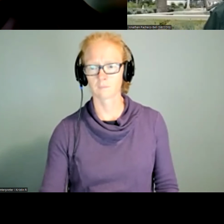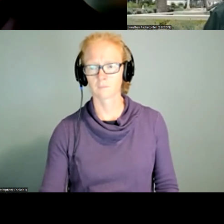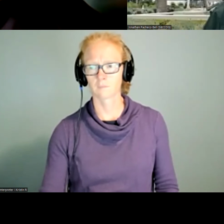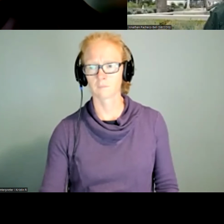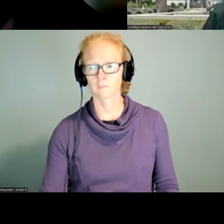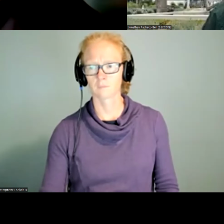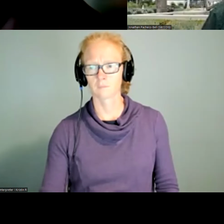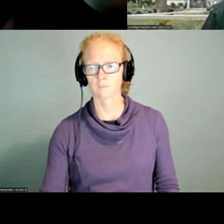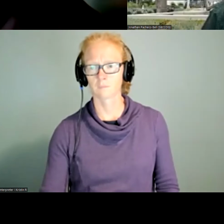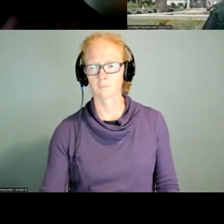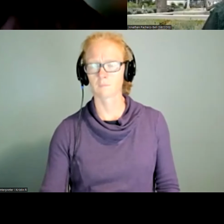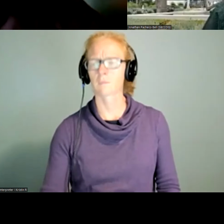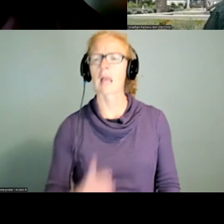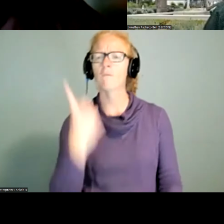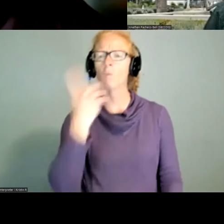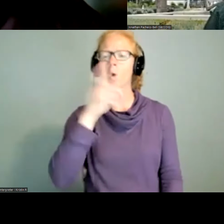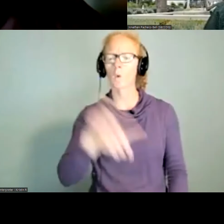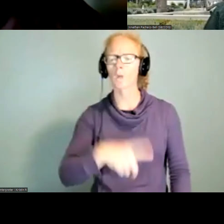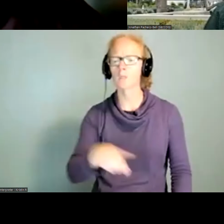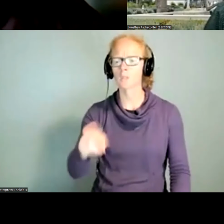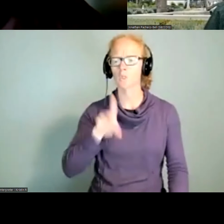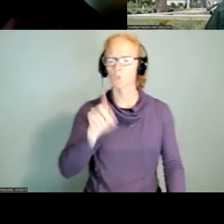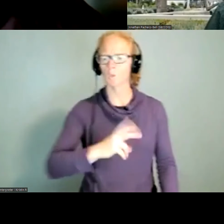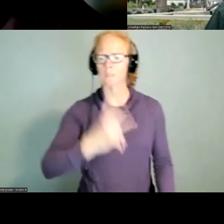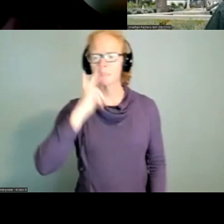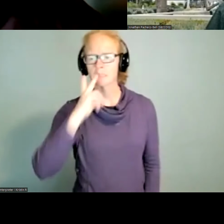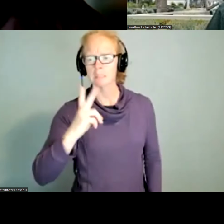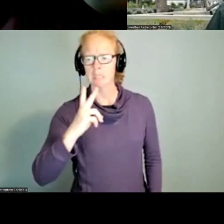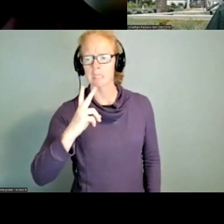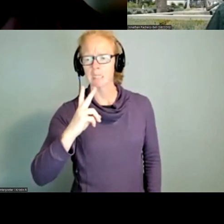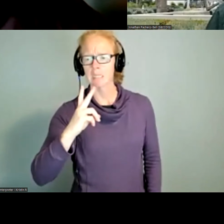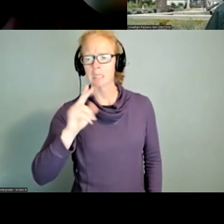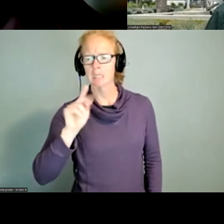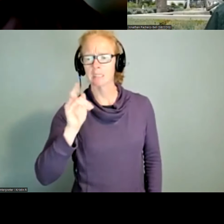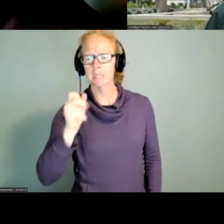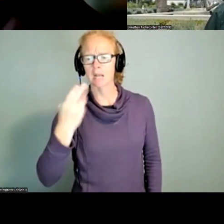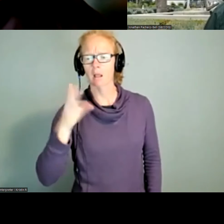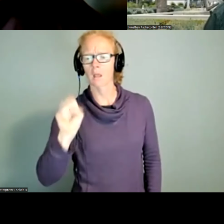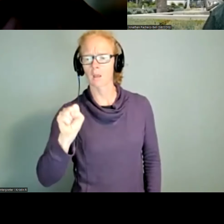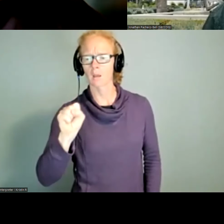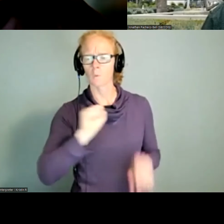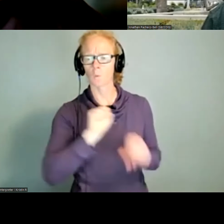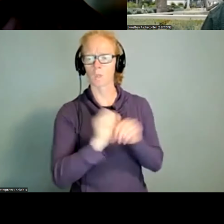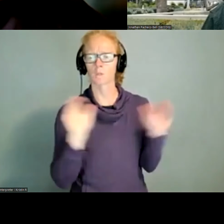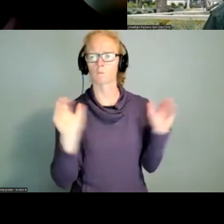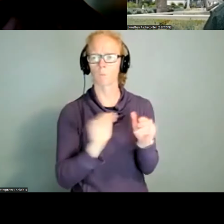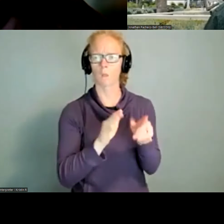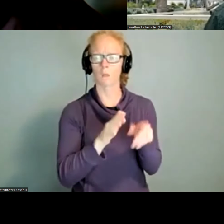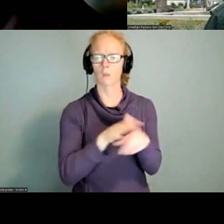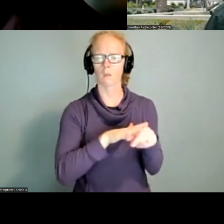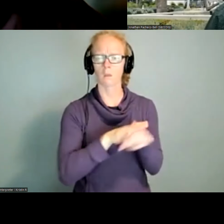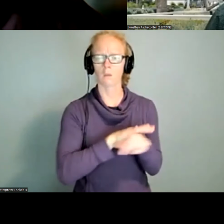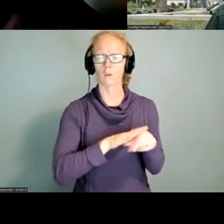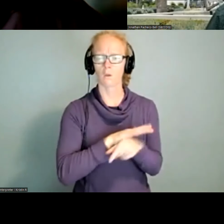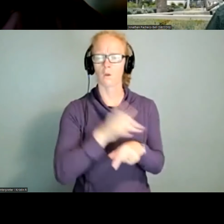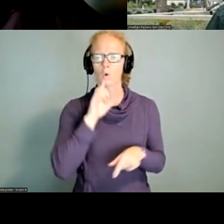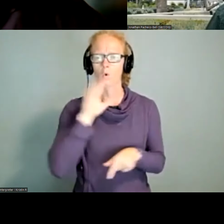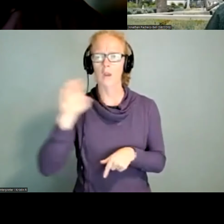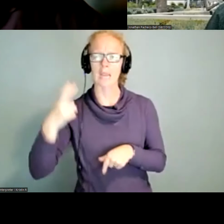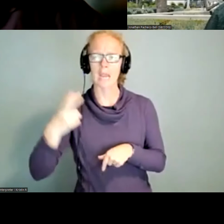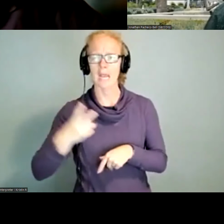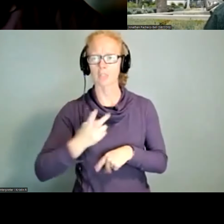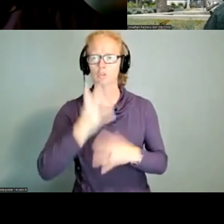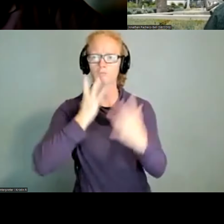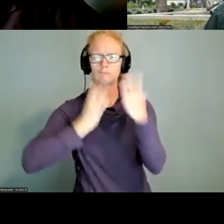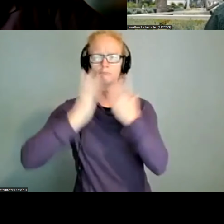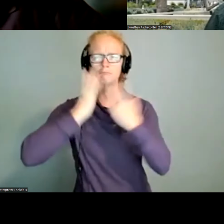I see a question. Do you see the tactical hubs working in smaller scales or cash-strapped areas?